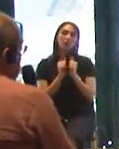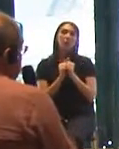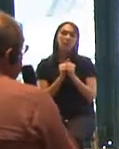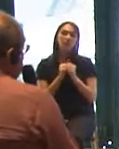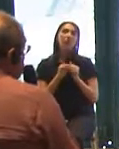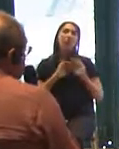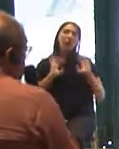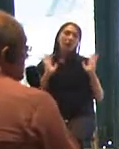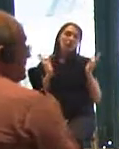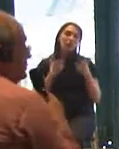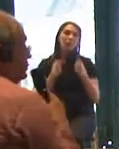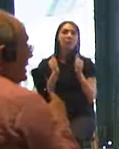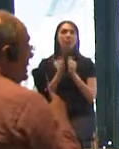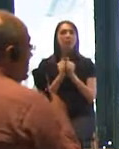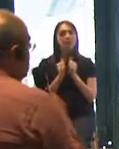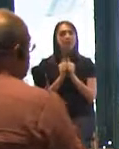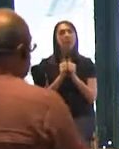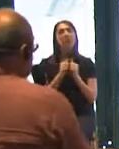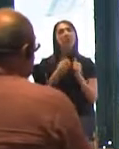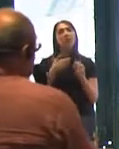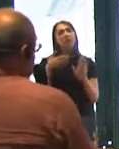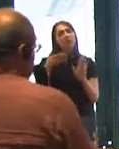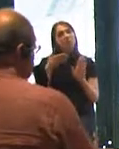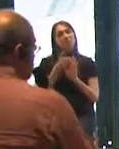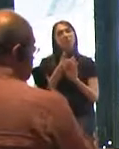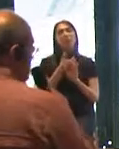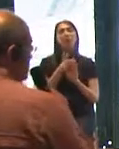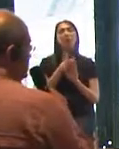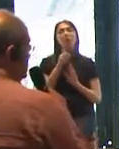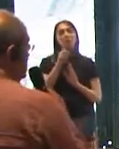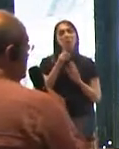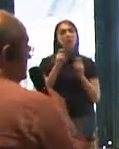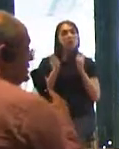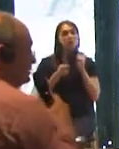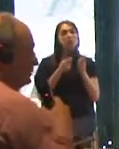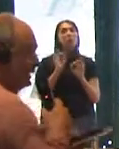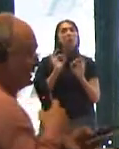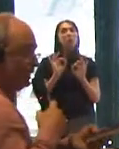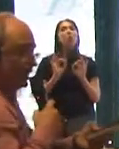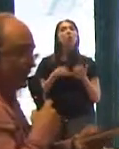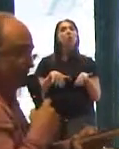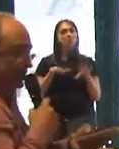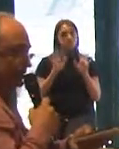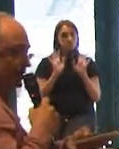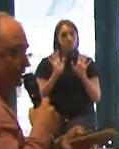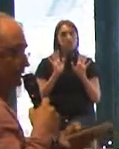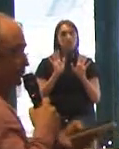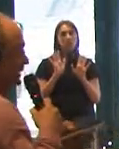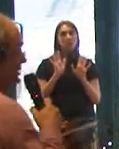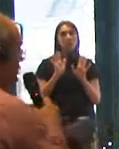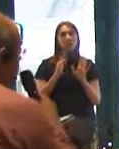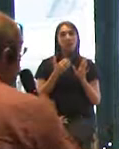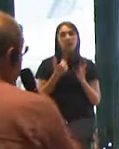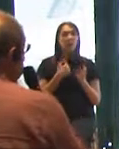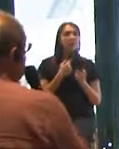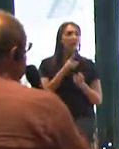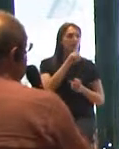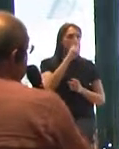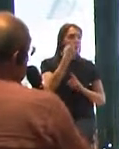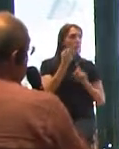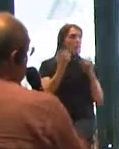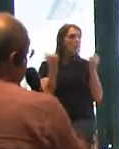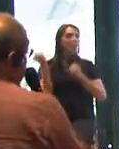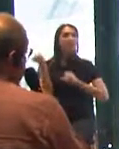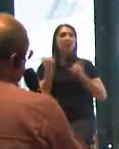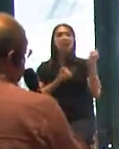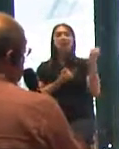we have to join forces to act against this neoliberal order if we fail